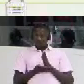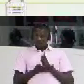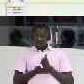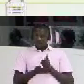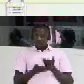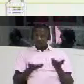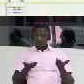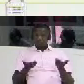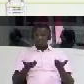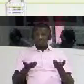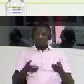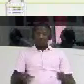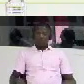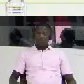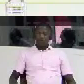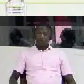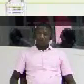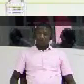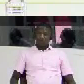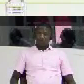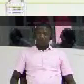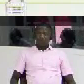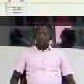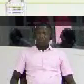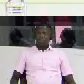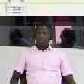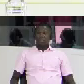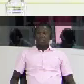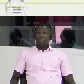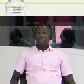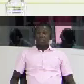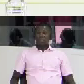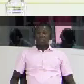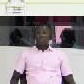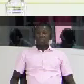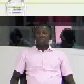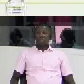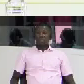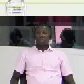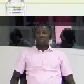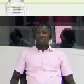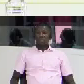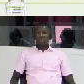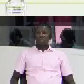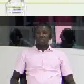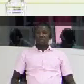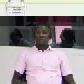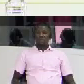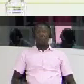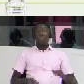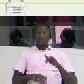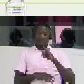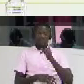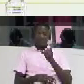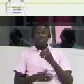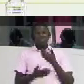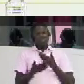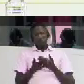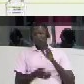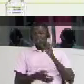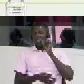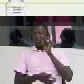légui nak day am jamono yo xamné do ko dé yek non la. Regional level. Just answer my question before you